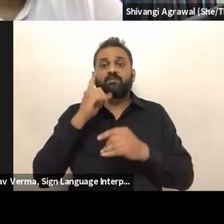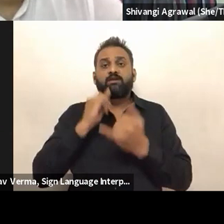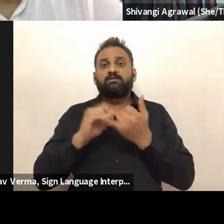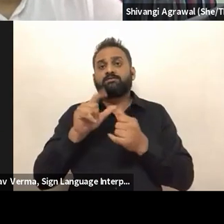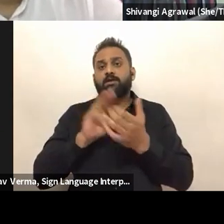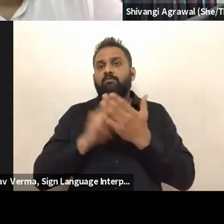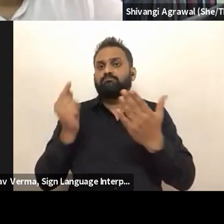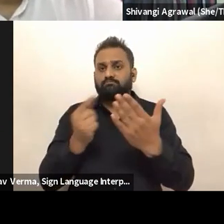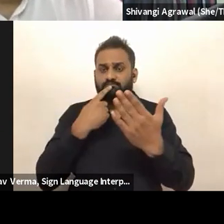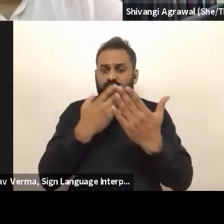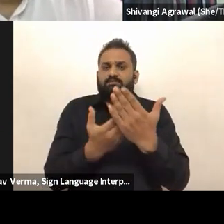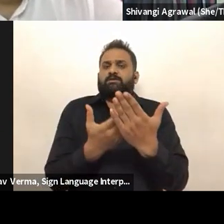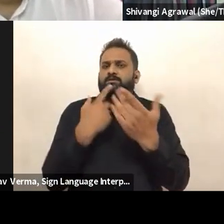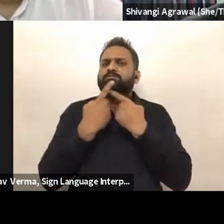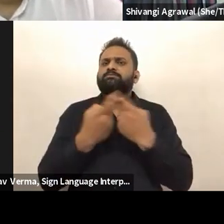has been